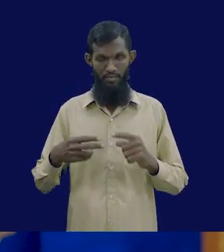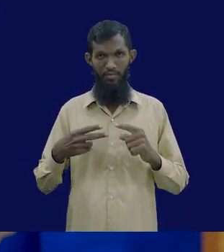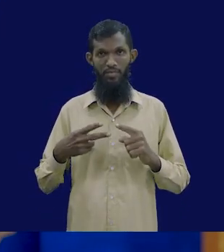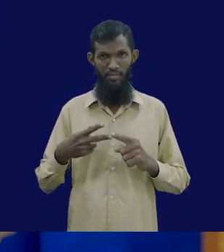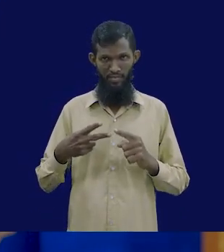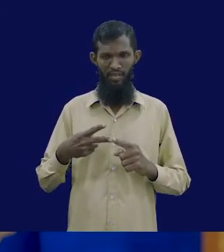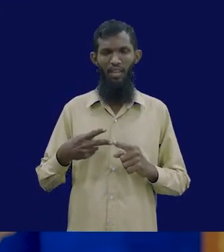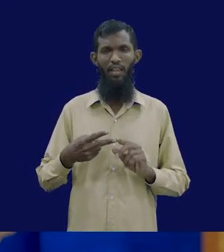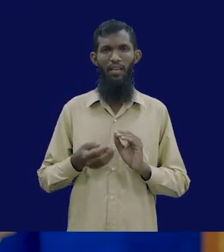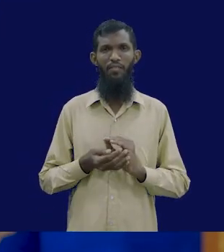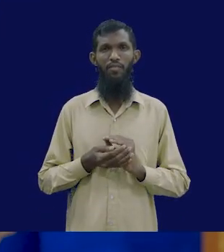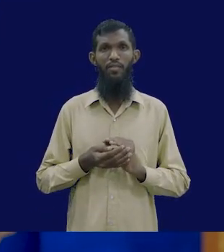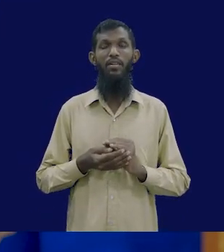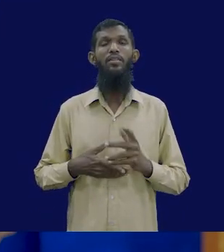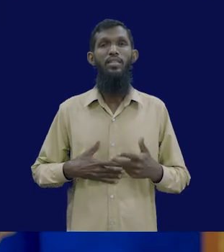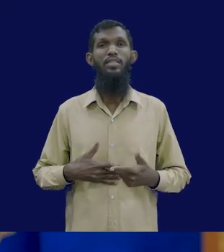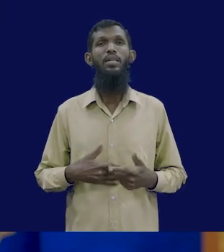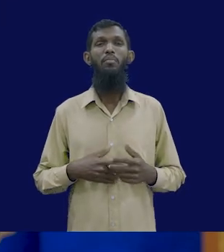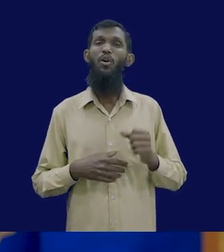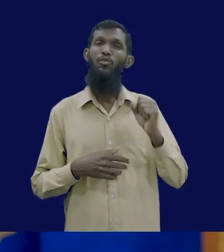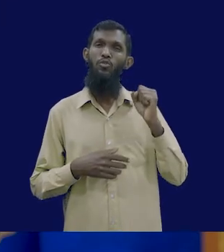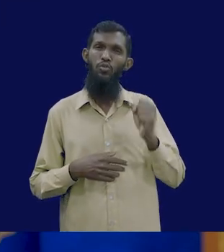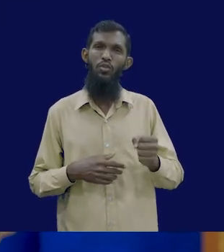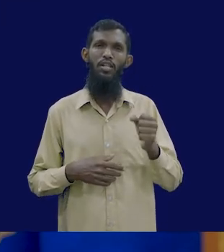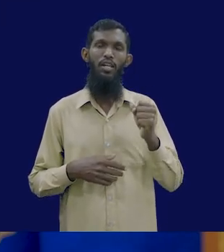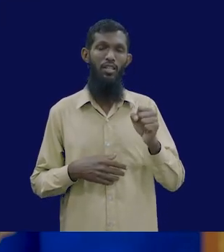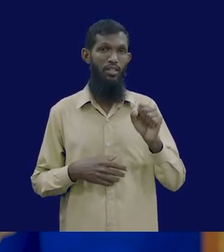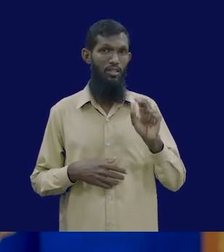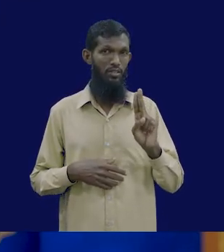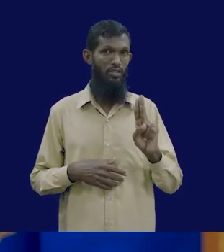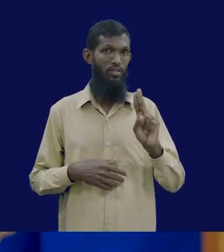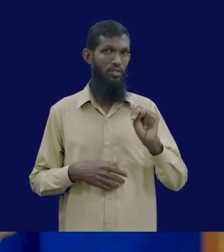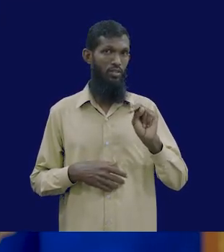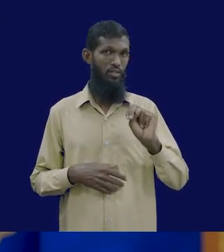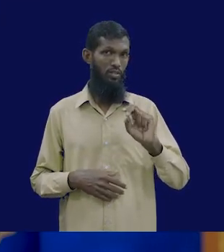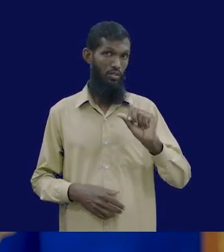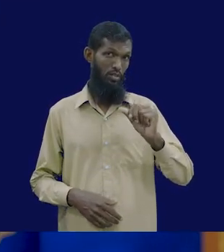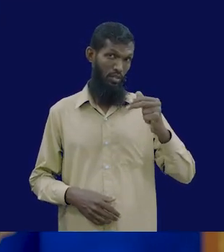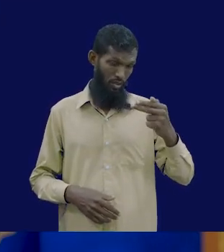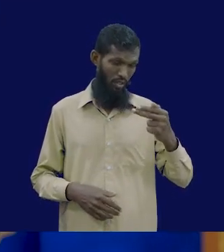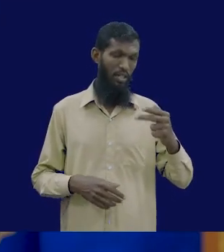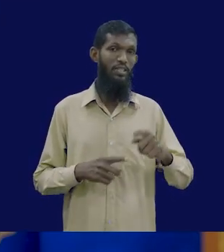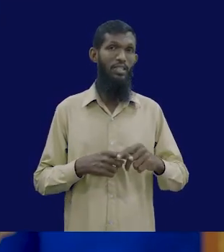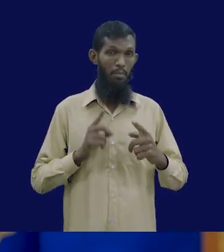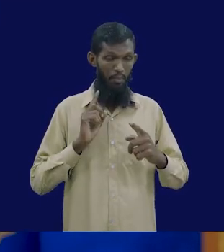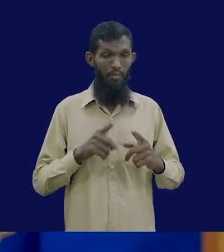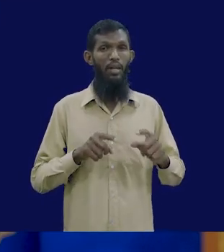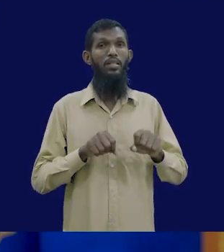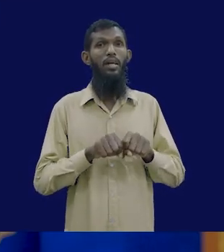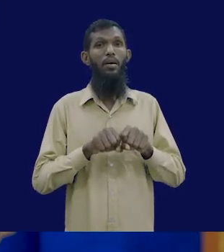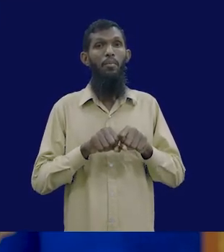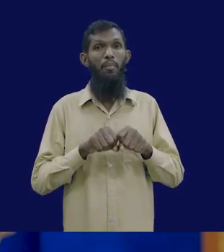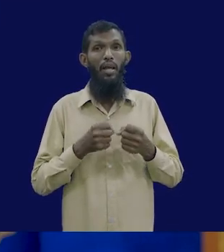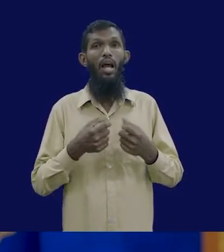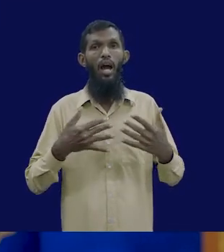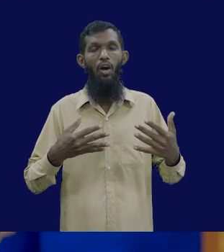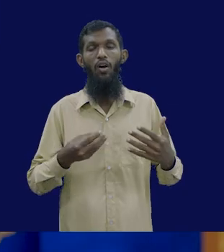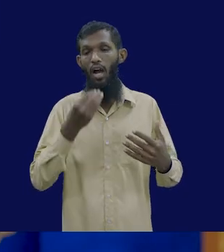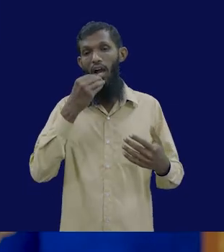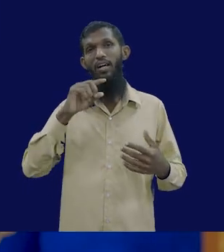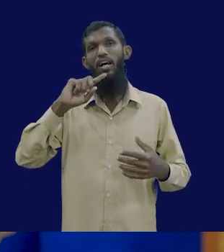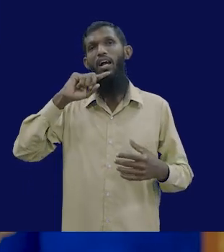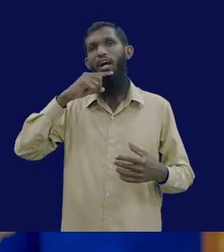And also, it is mustahab or from the sunnah to break his fast